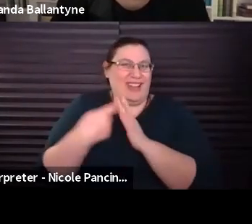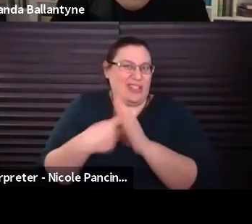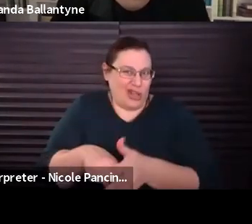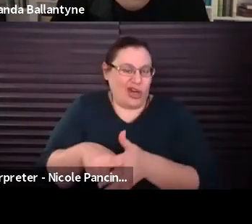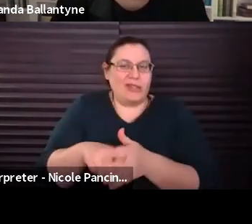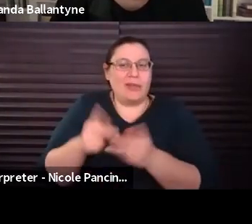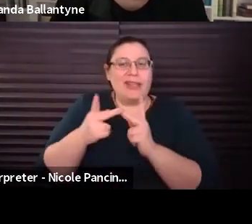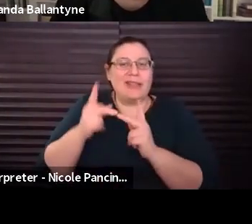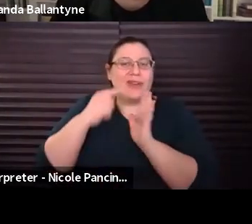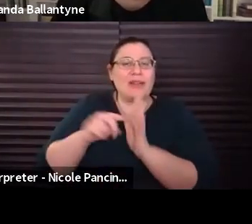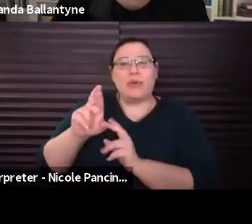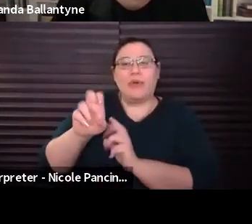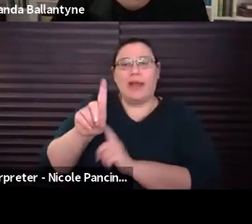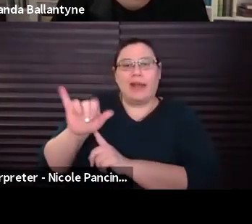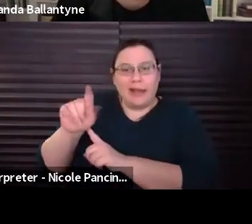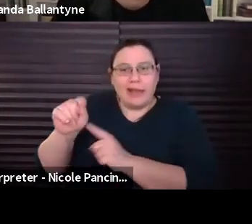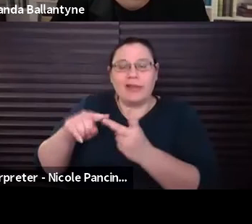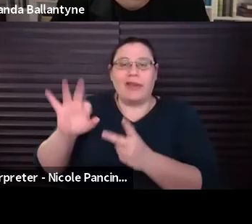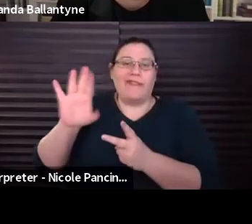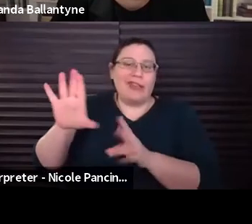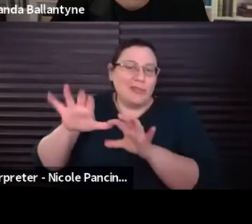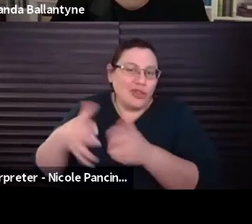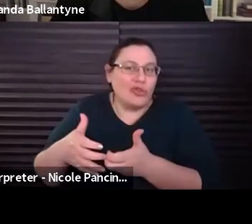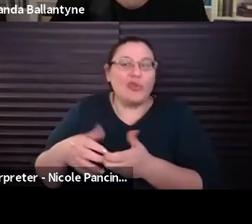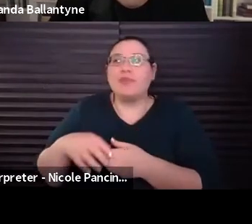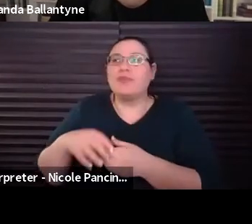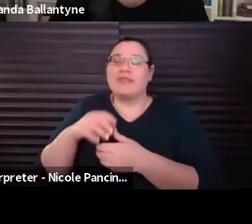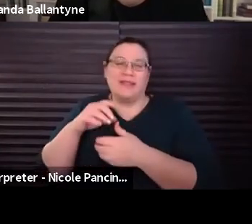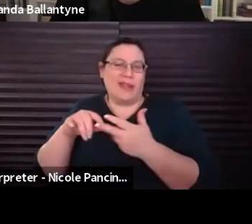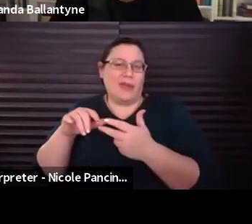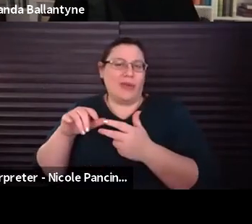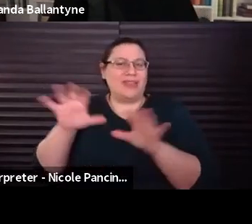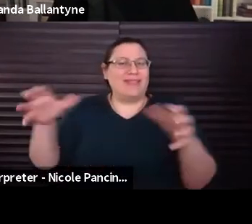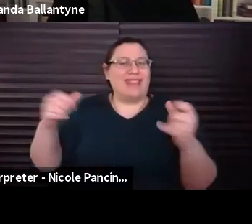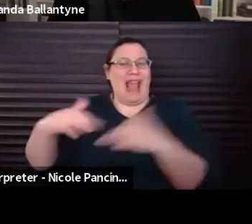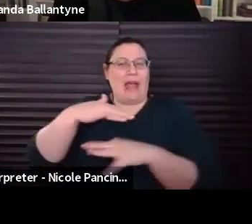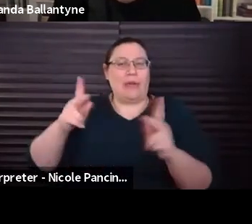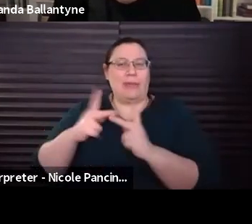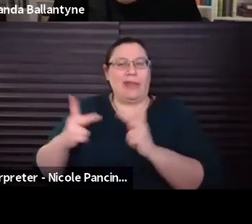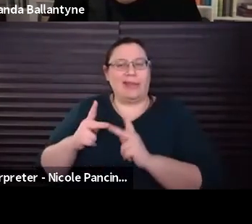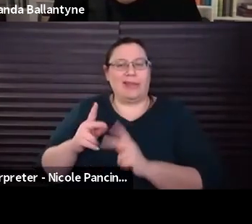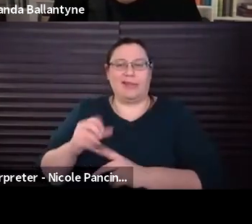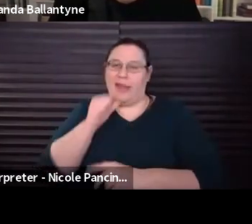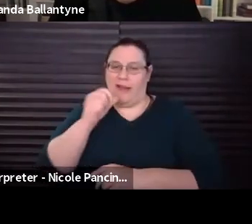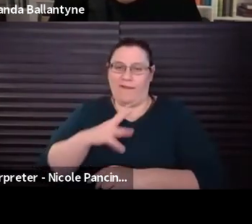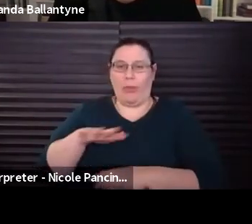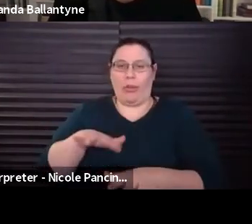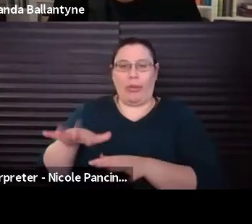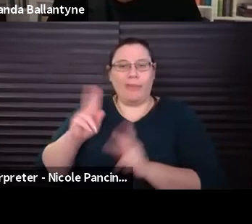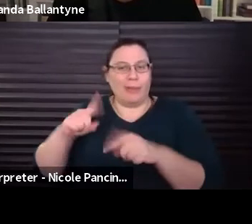Reddit threads and Facebook groups, and these kind of informal gathering spaces that people have been